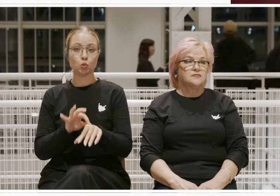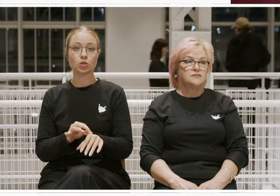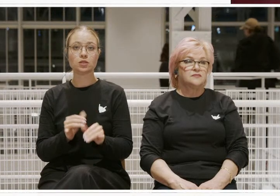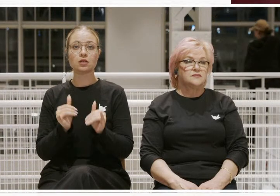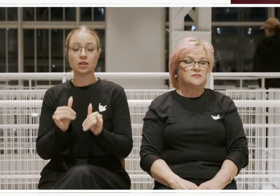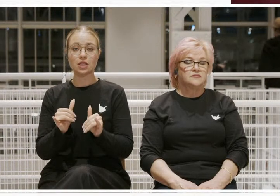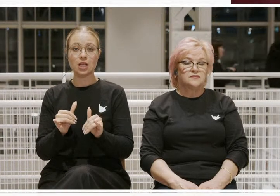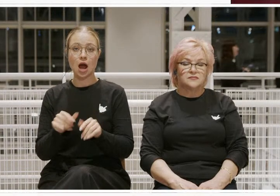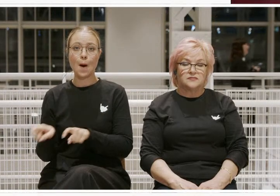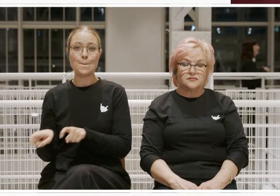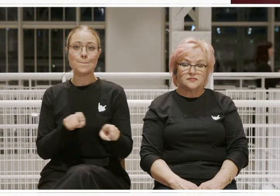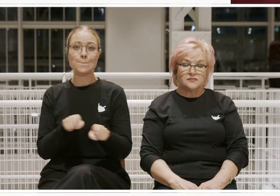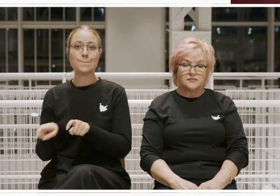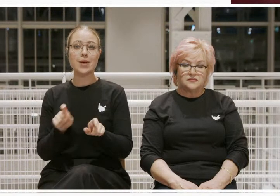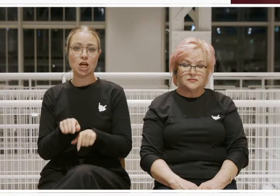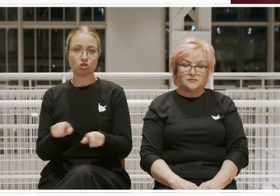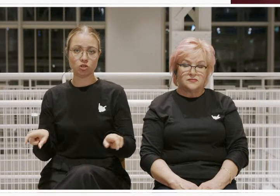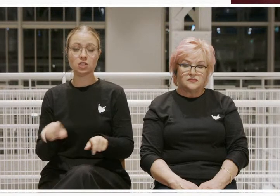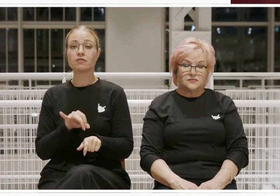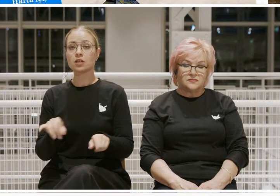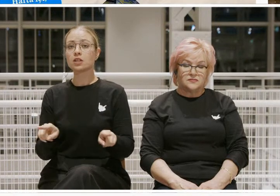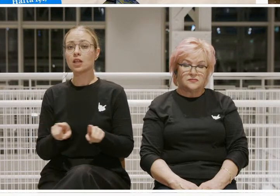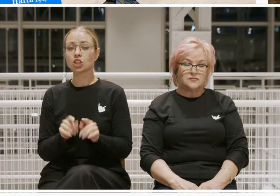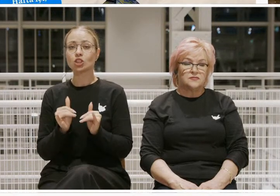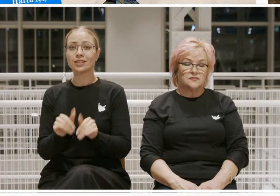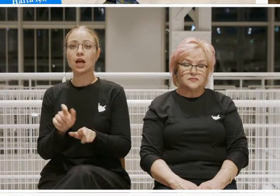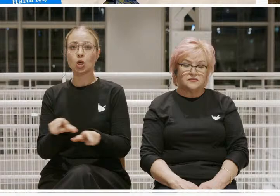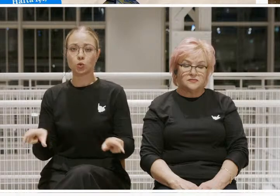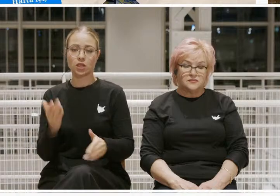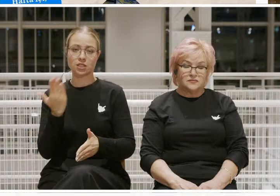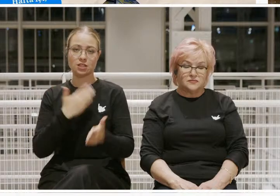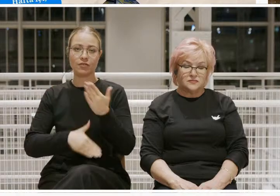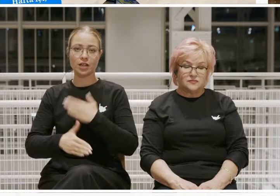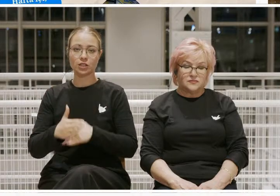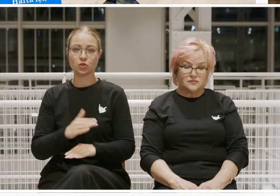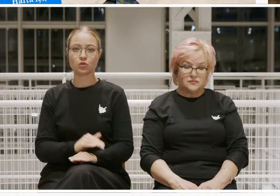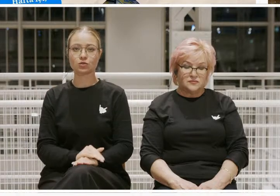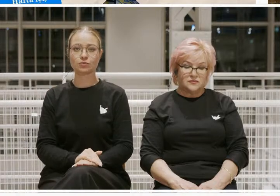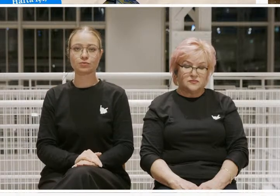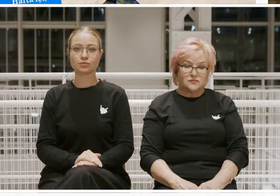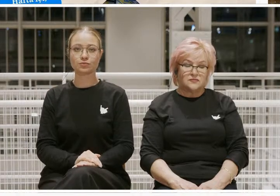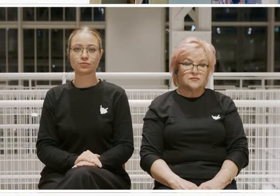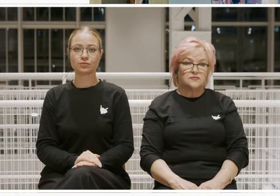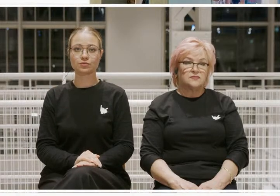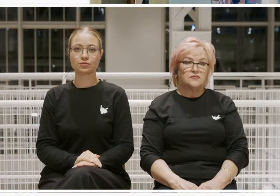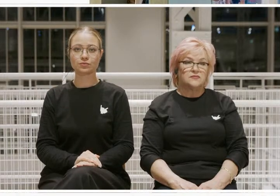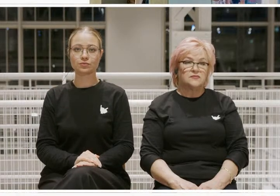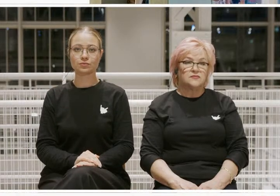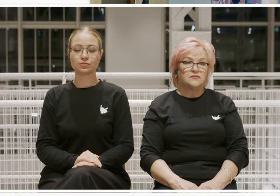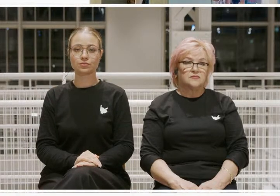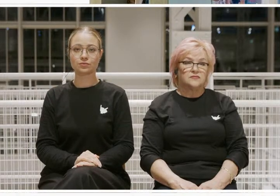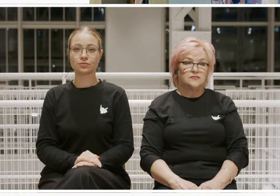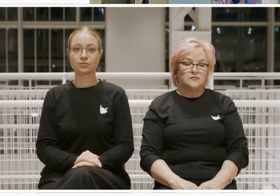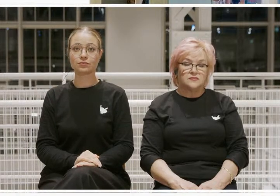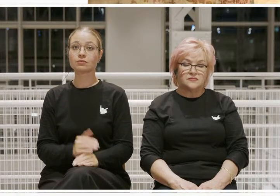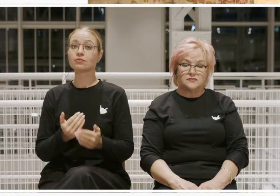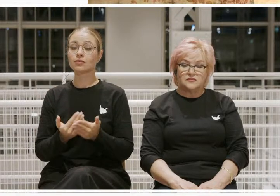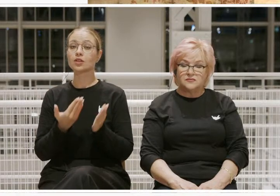people. Now we are going to see some pictures from, stroller mornings,